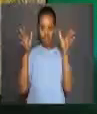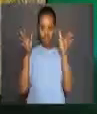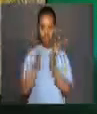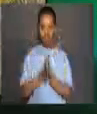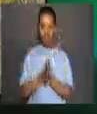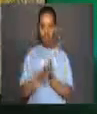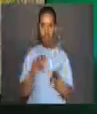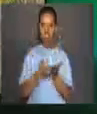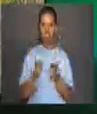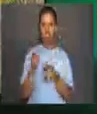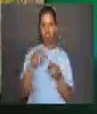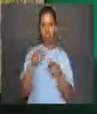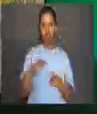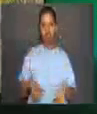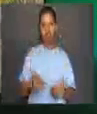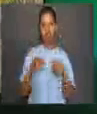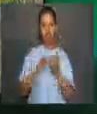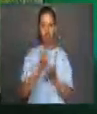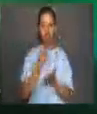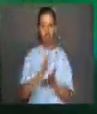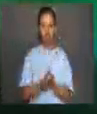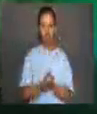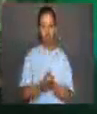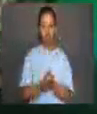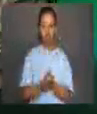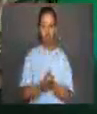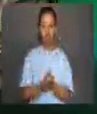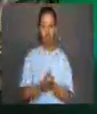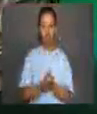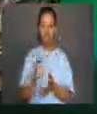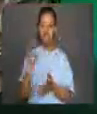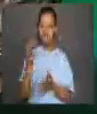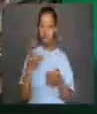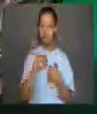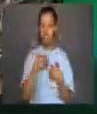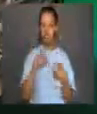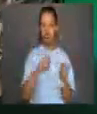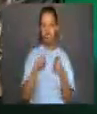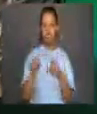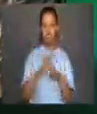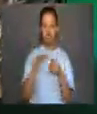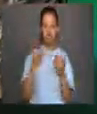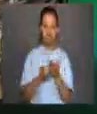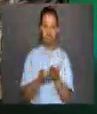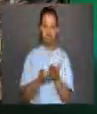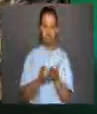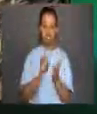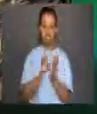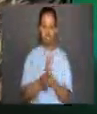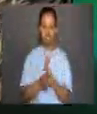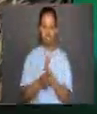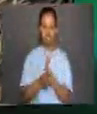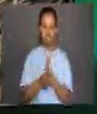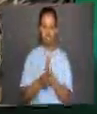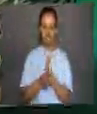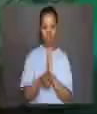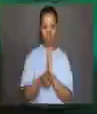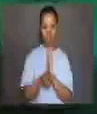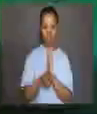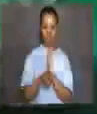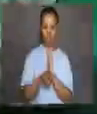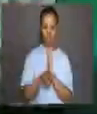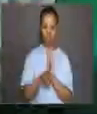also survive in the taigas. Other animals include hares,